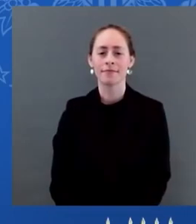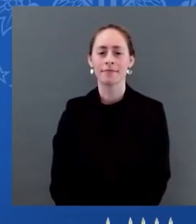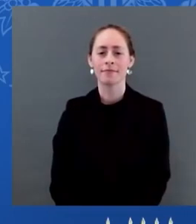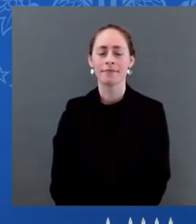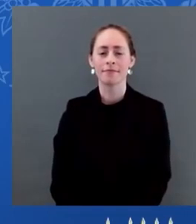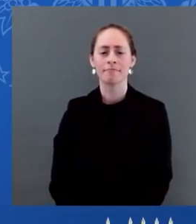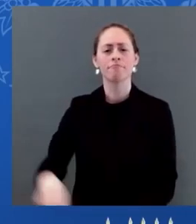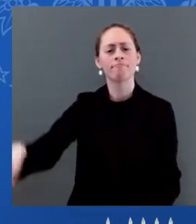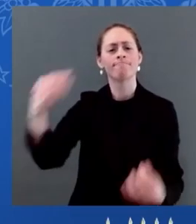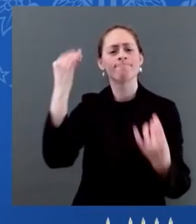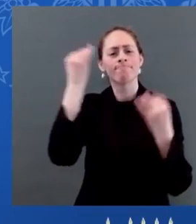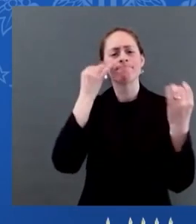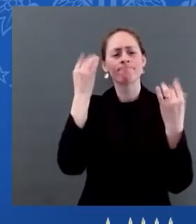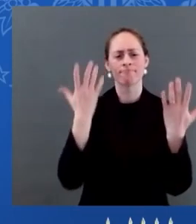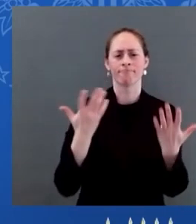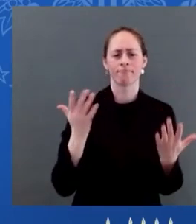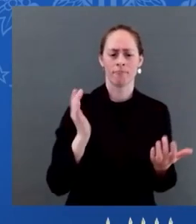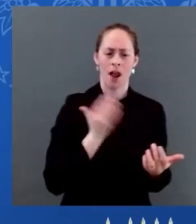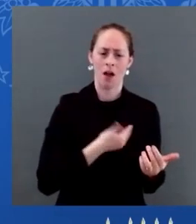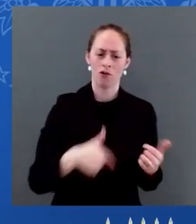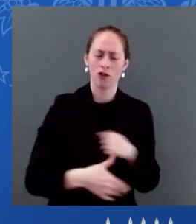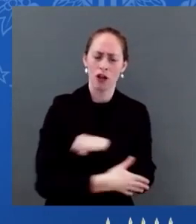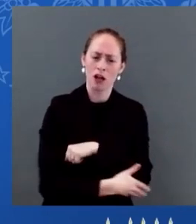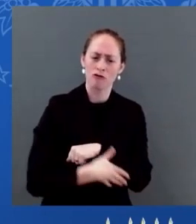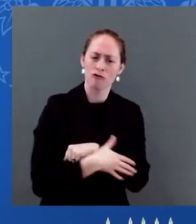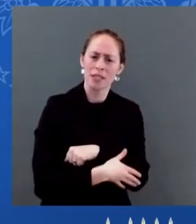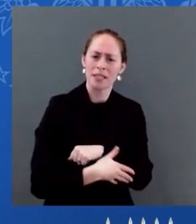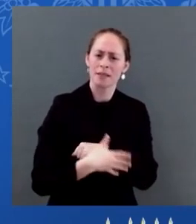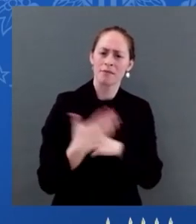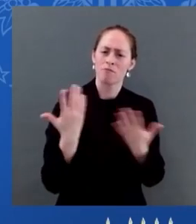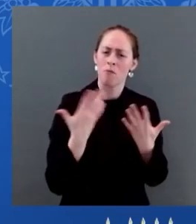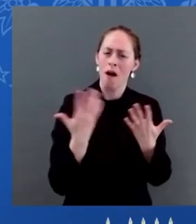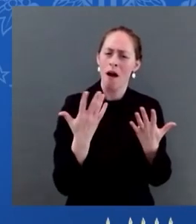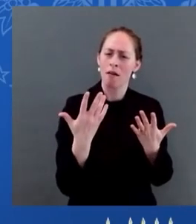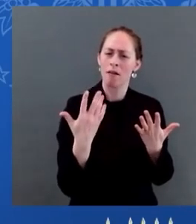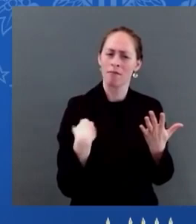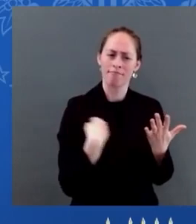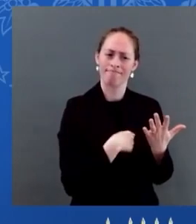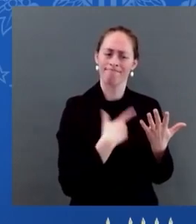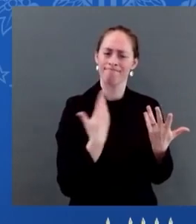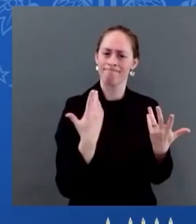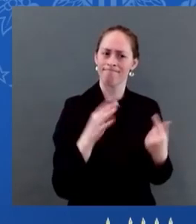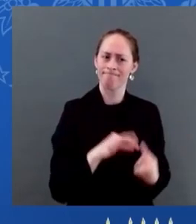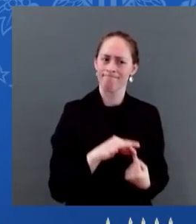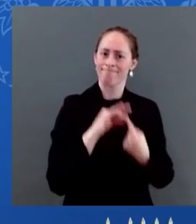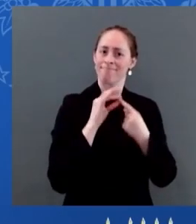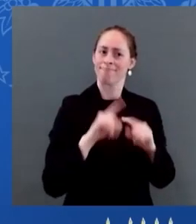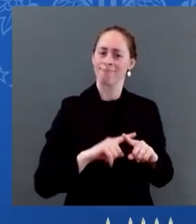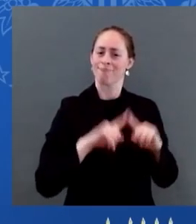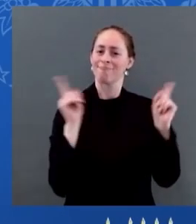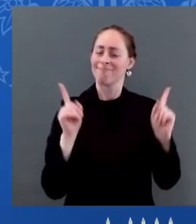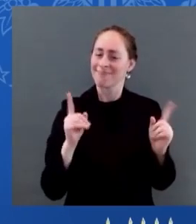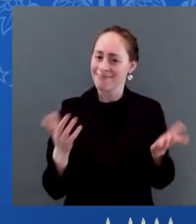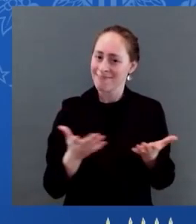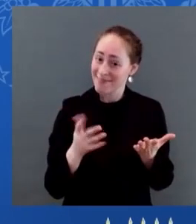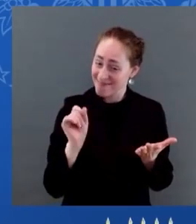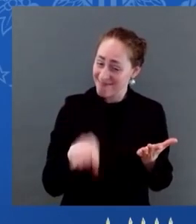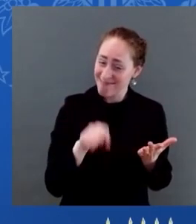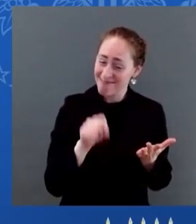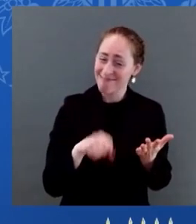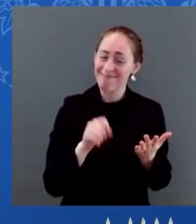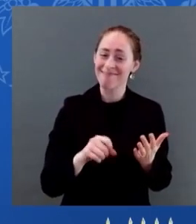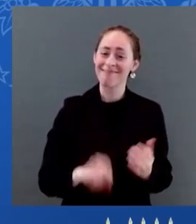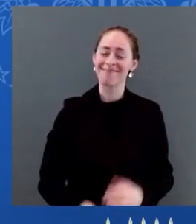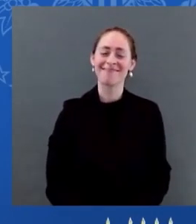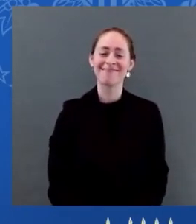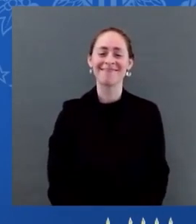a fact. You know, we're the most unique nation in the world. We're the only nation that's not based on ethnicity or religion or race. We're based on an